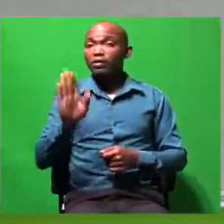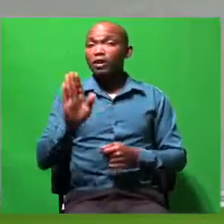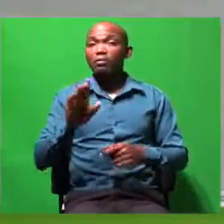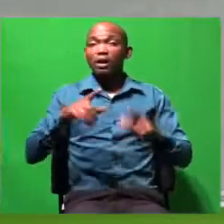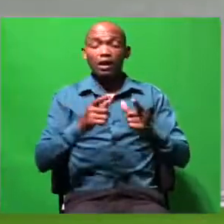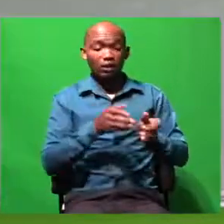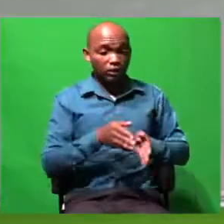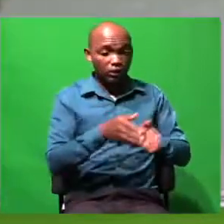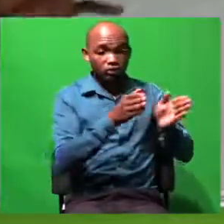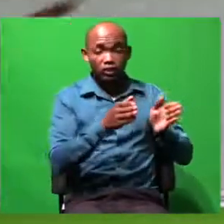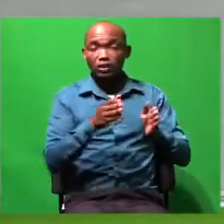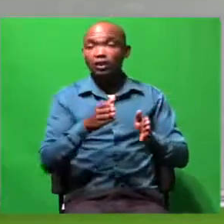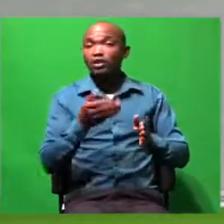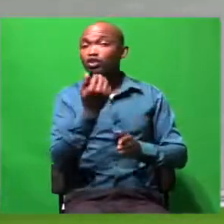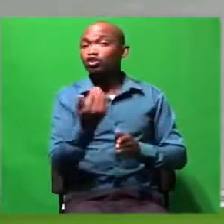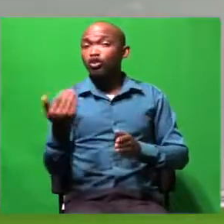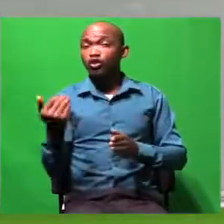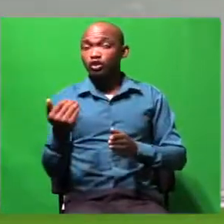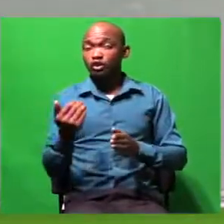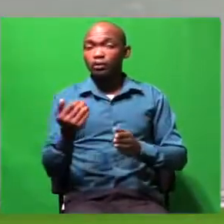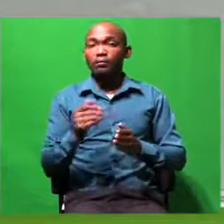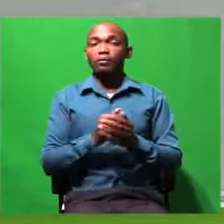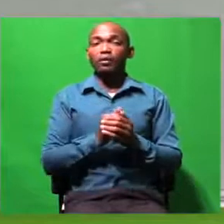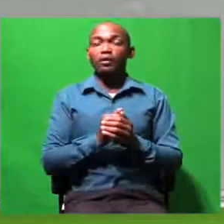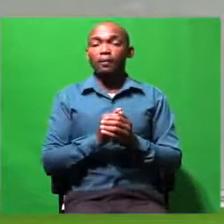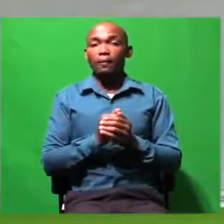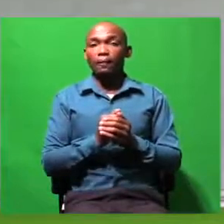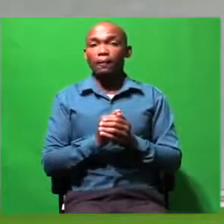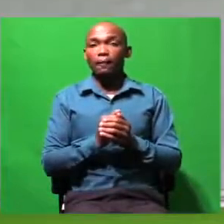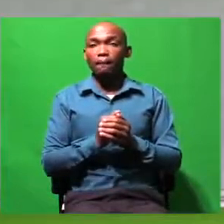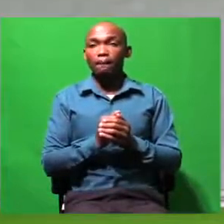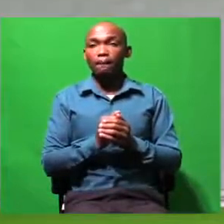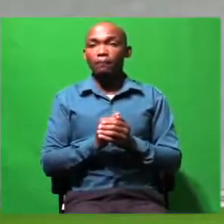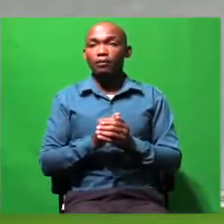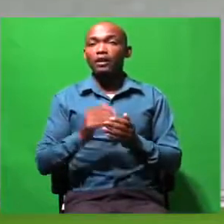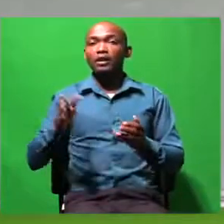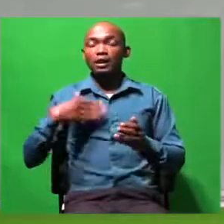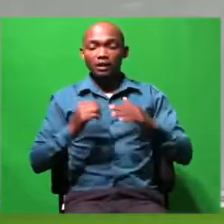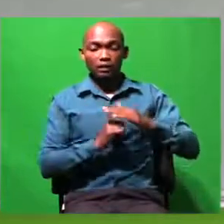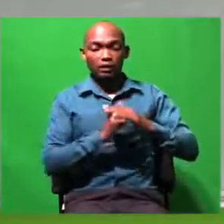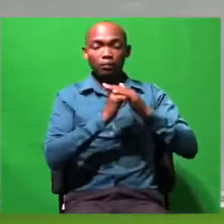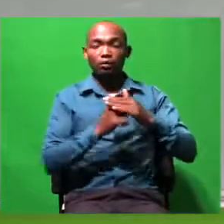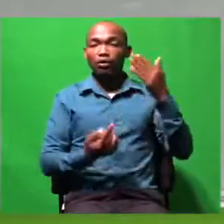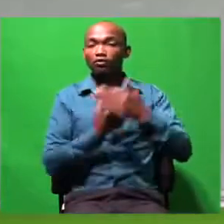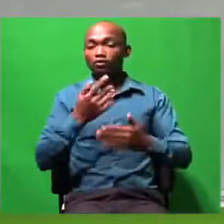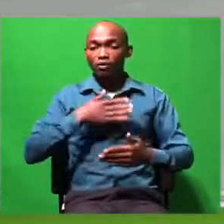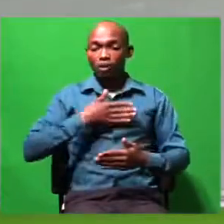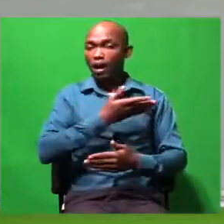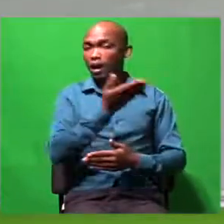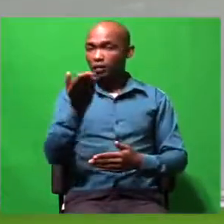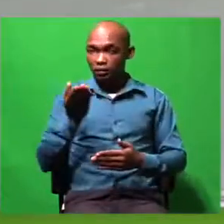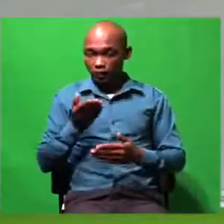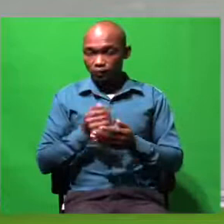Maybe street children, you can see, you can beat them, you can rob. They need support to